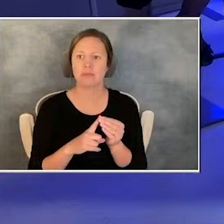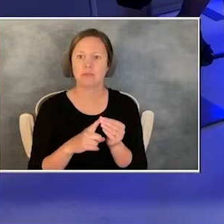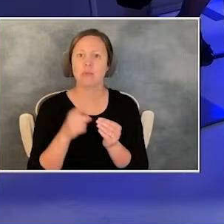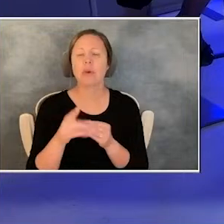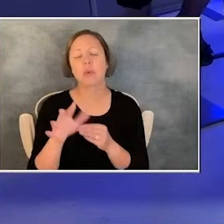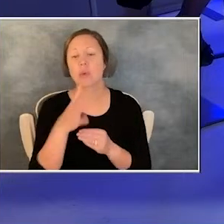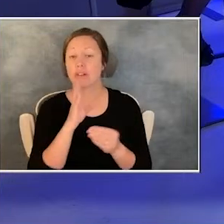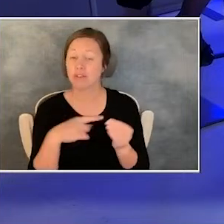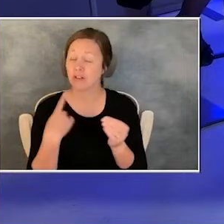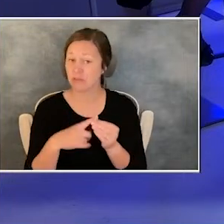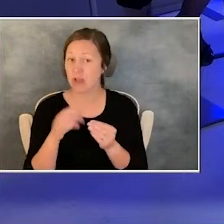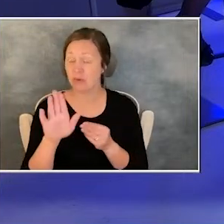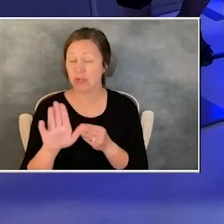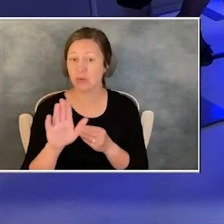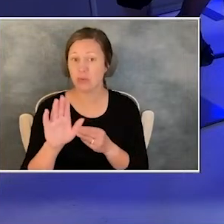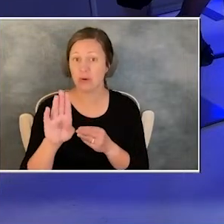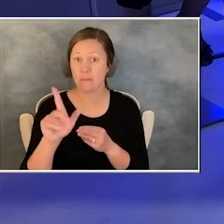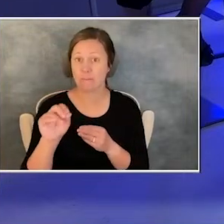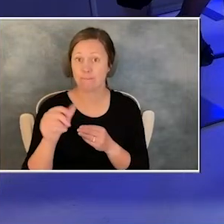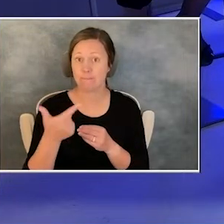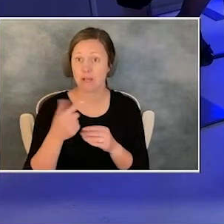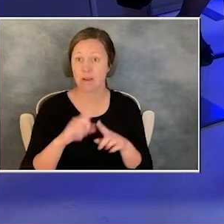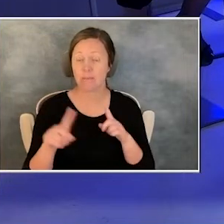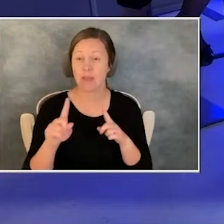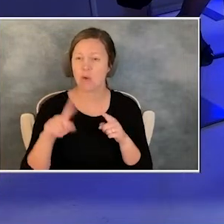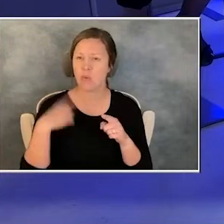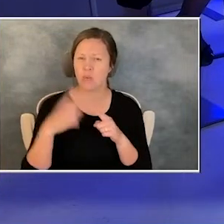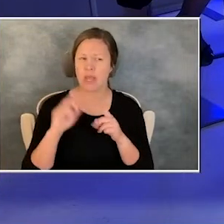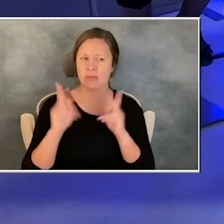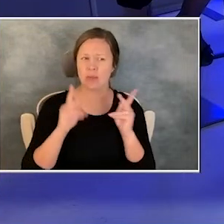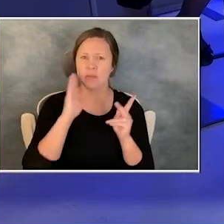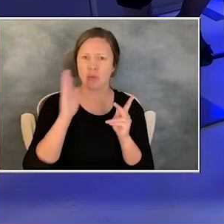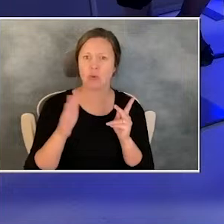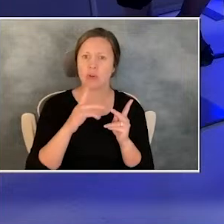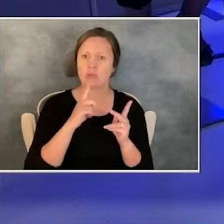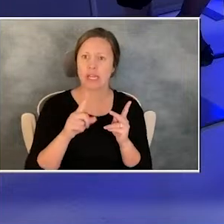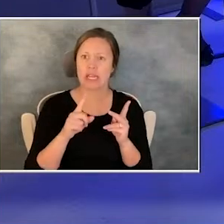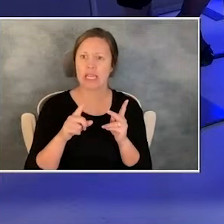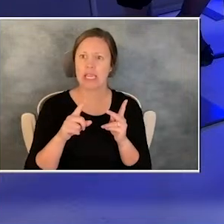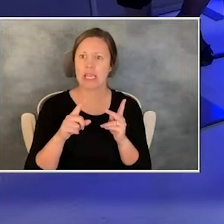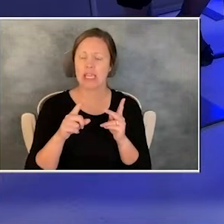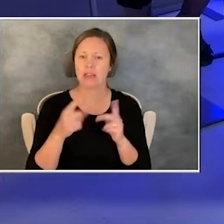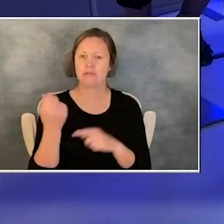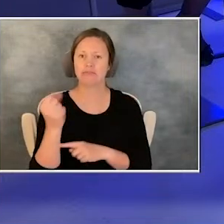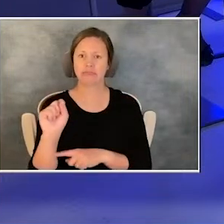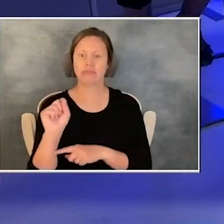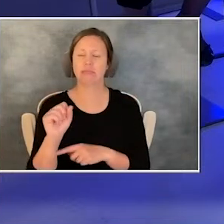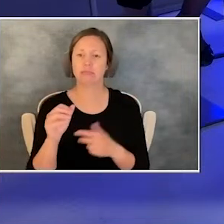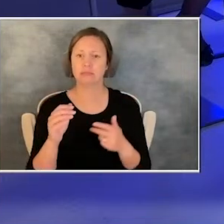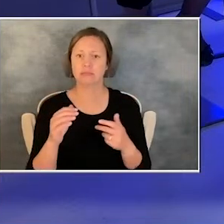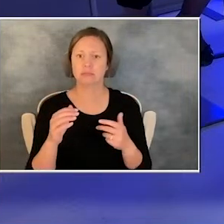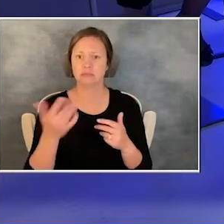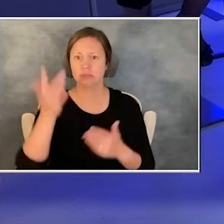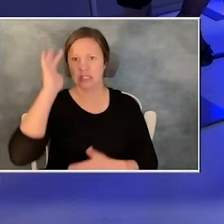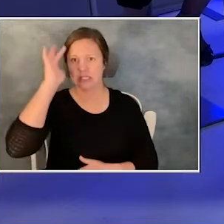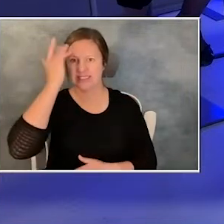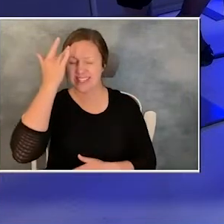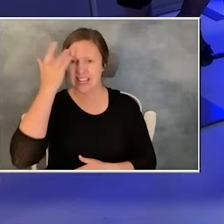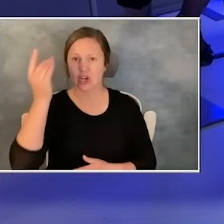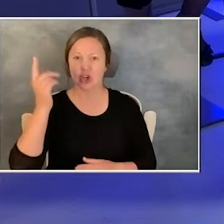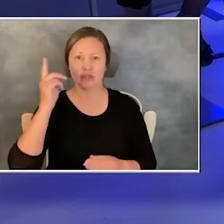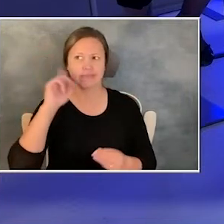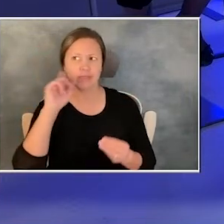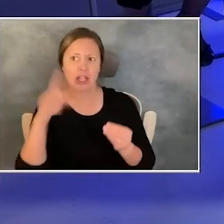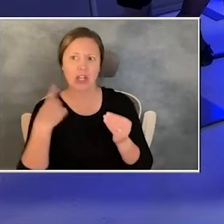said, when are people going to turn against me in the room? When are they going to be tired of hearing about my grief? Yeah. And